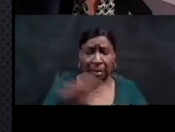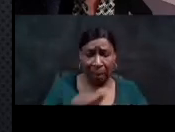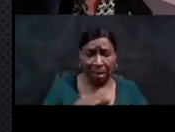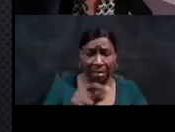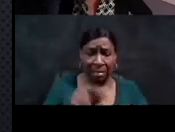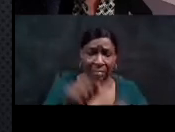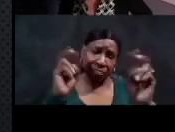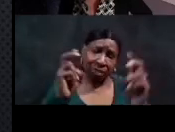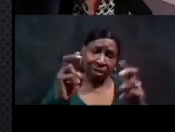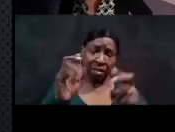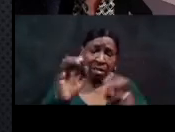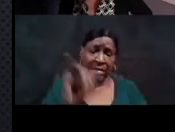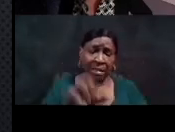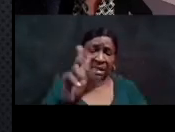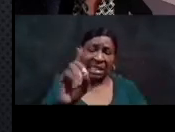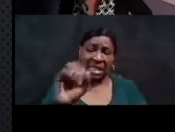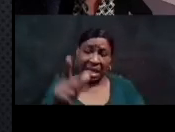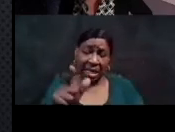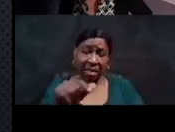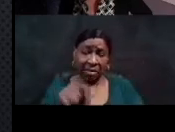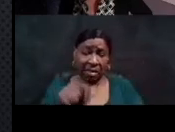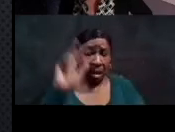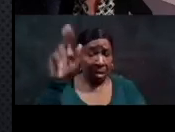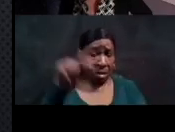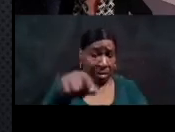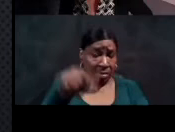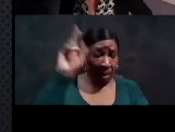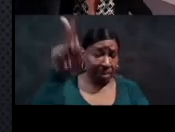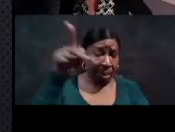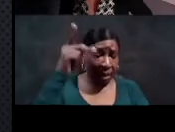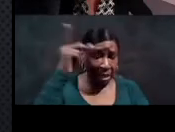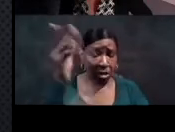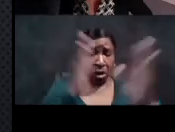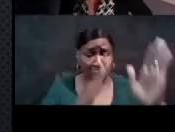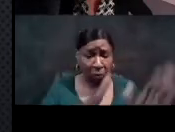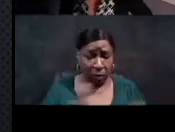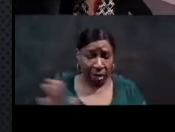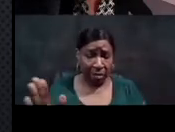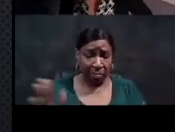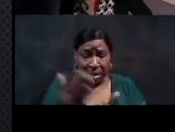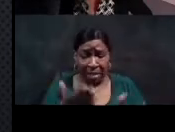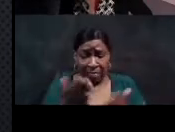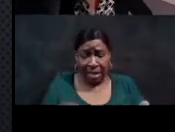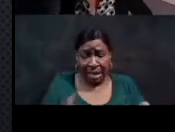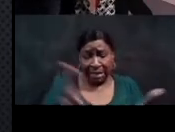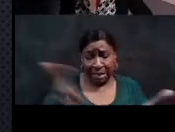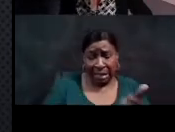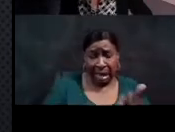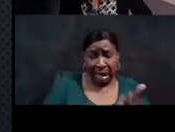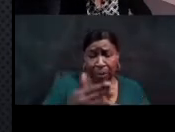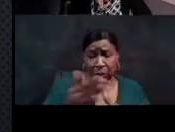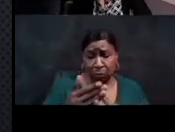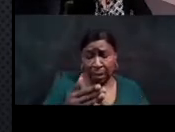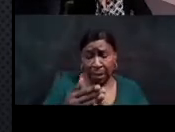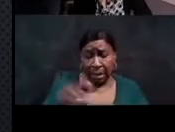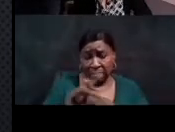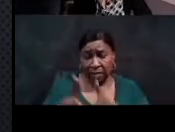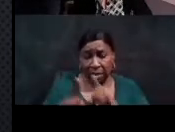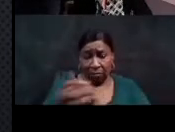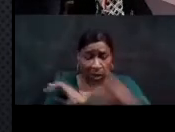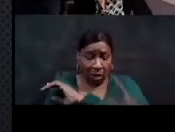In other words, geopolitical arrangements, bilateral things signed between countries to kind